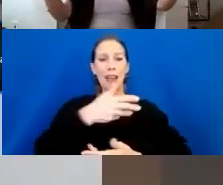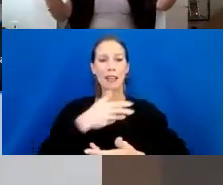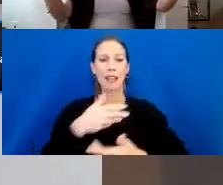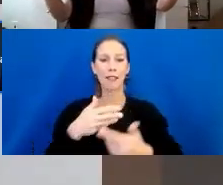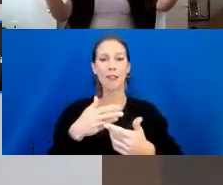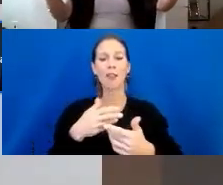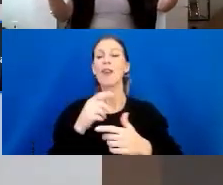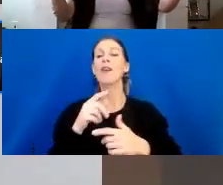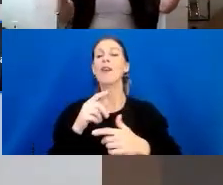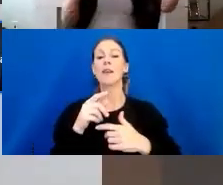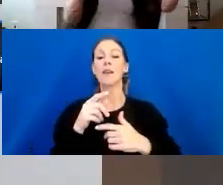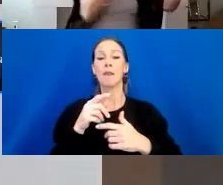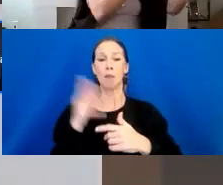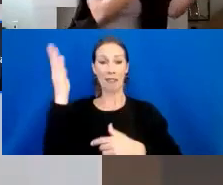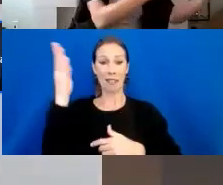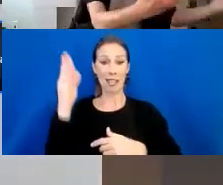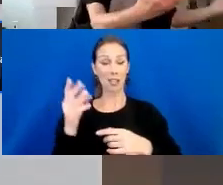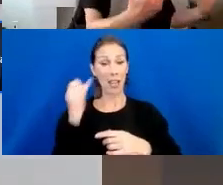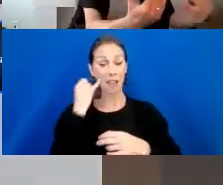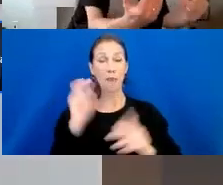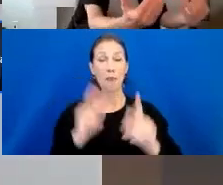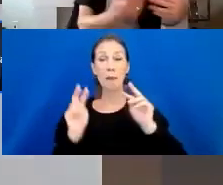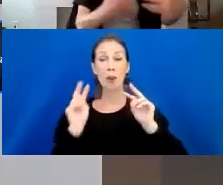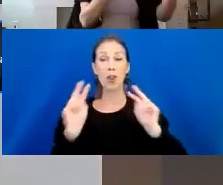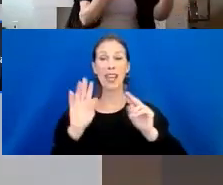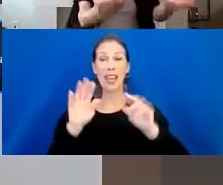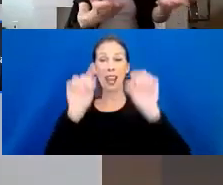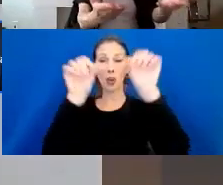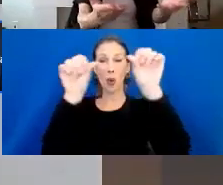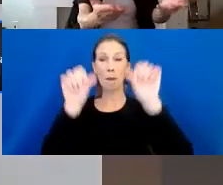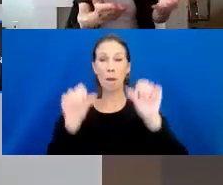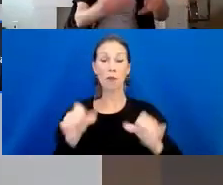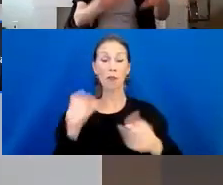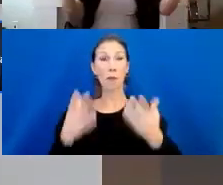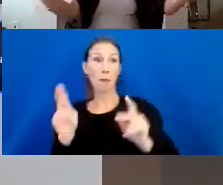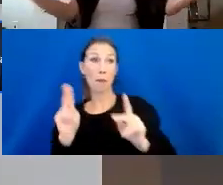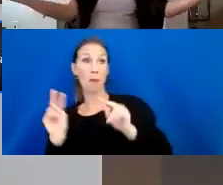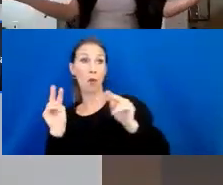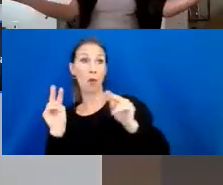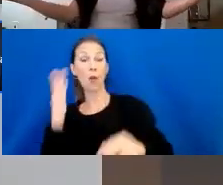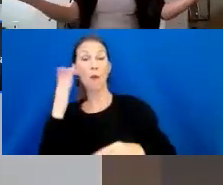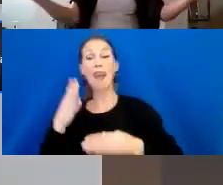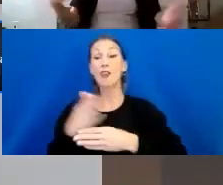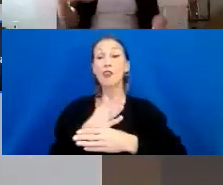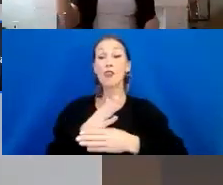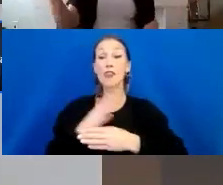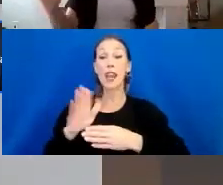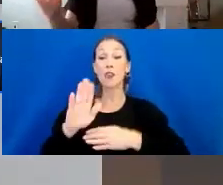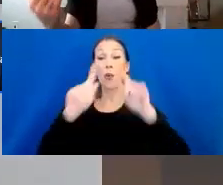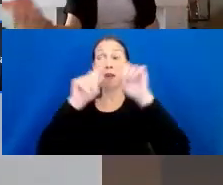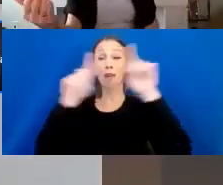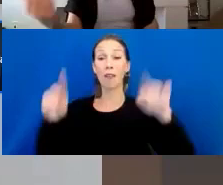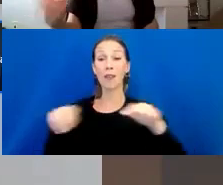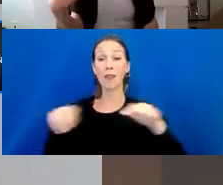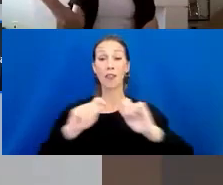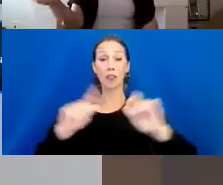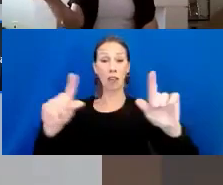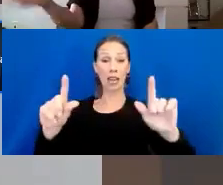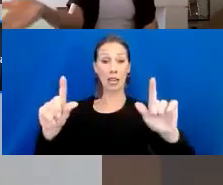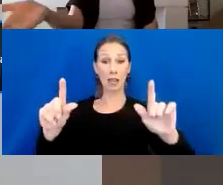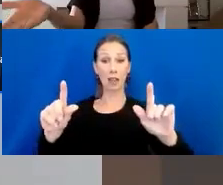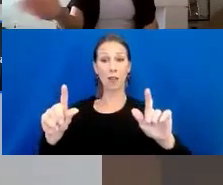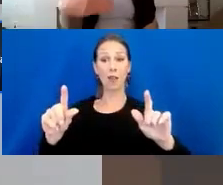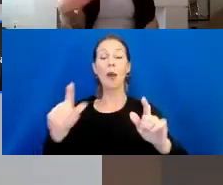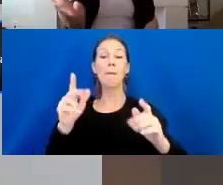of your poster at once. They might look at it because you've shared the screen and they can make it big, or they might ask, well, would you give me